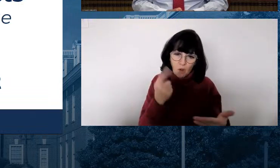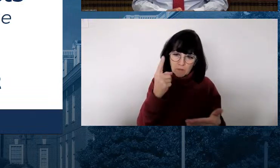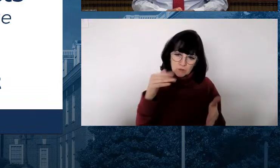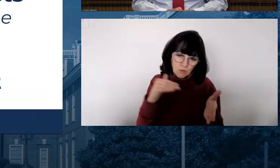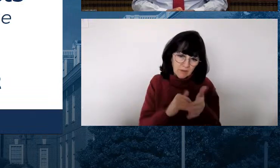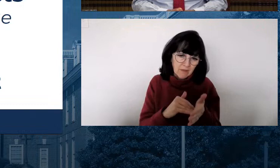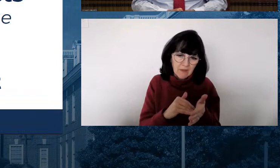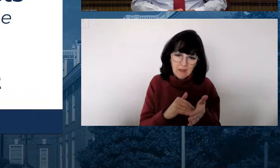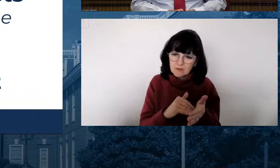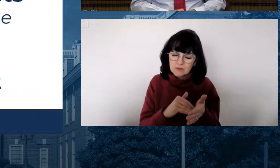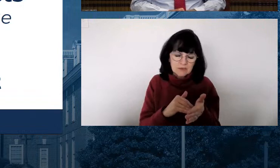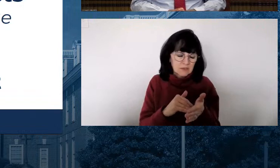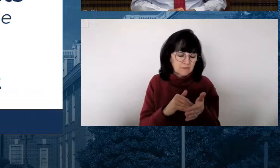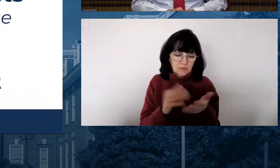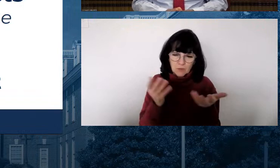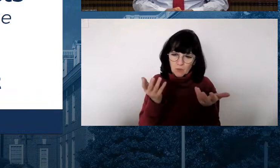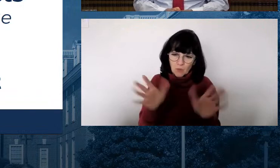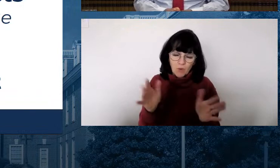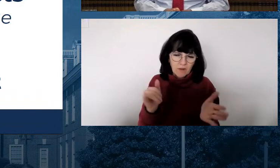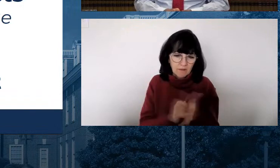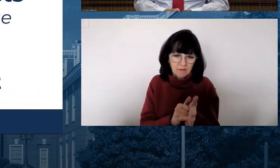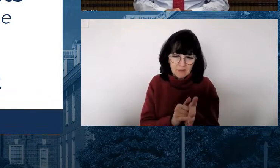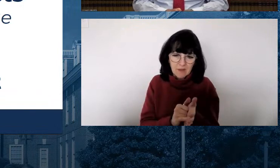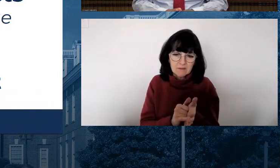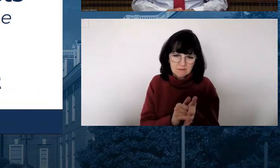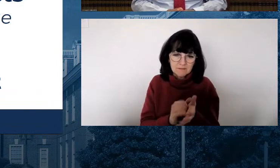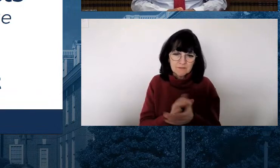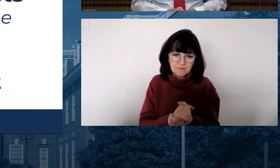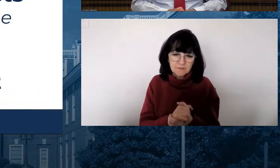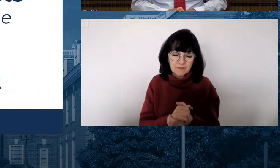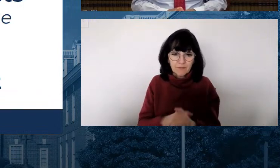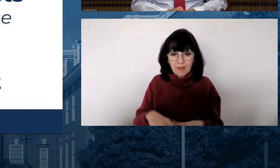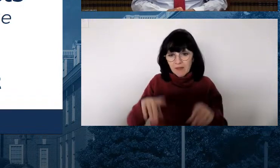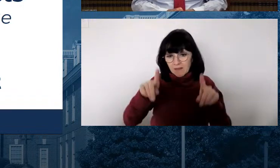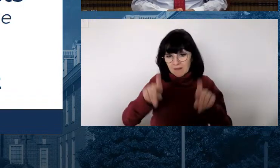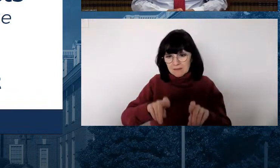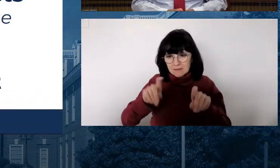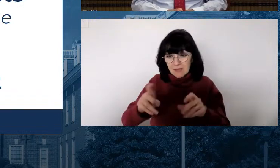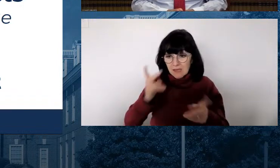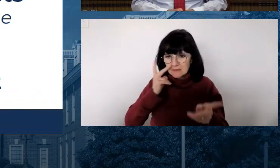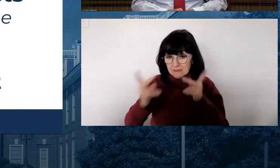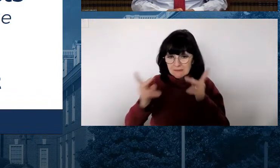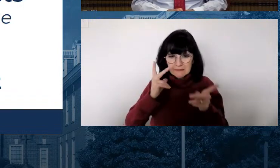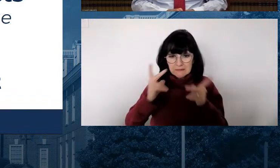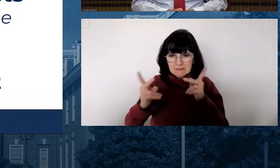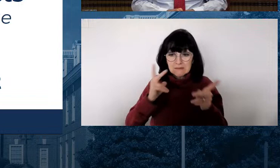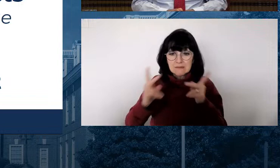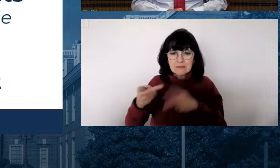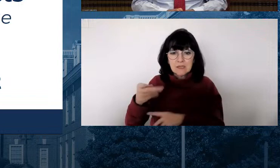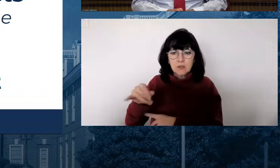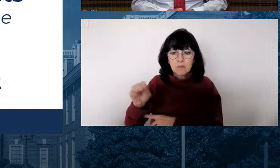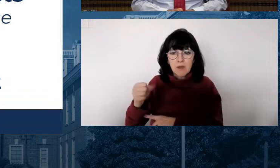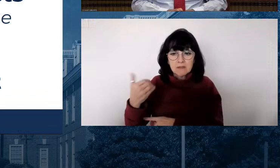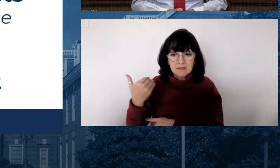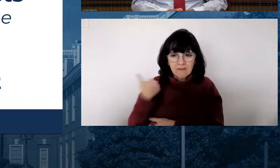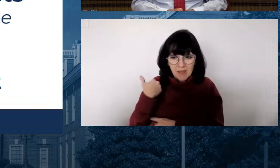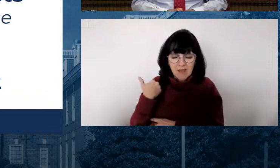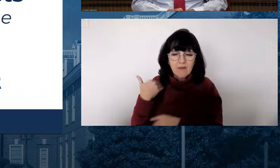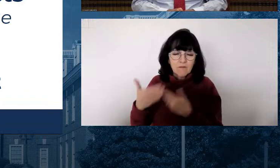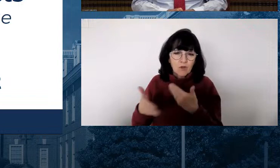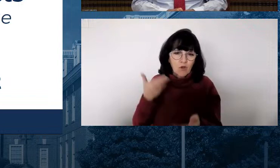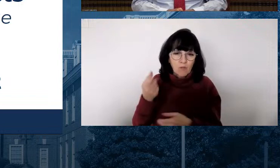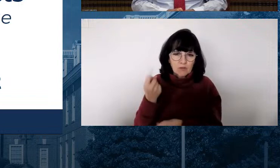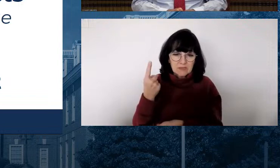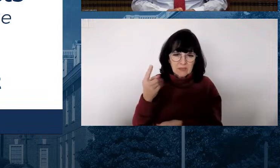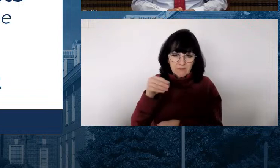be. The positive tests, we're up to almost 11%. Again, the World Health Organization